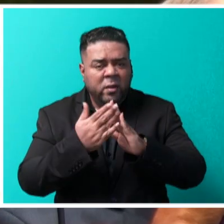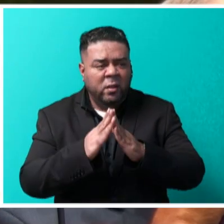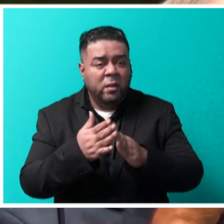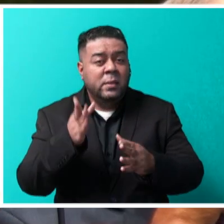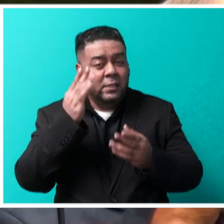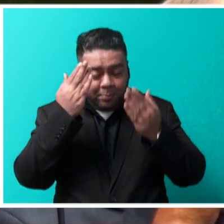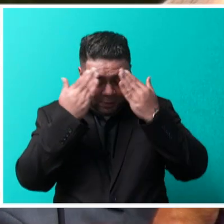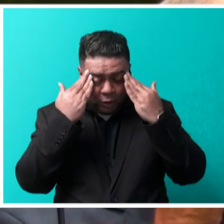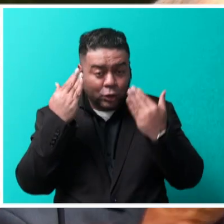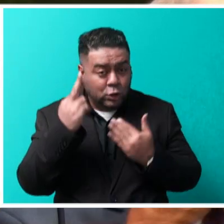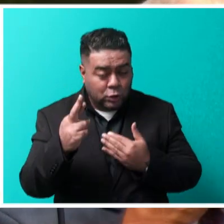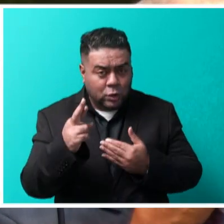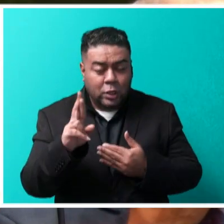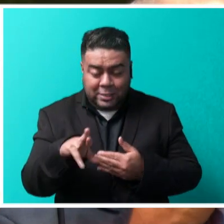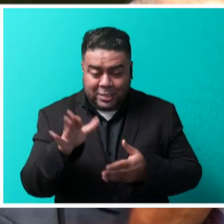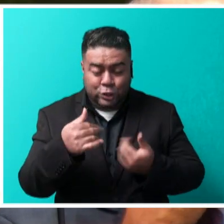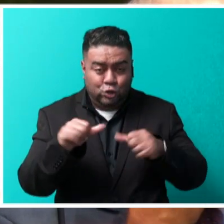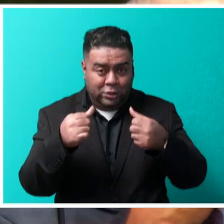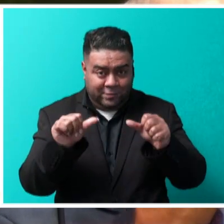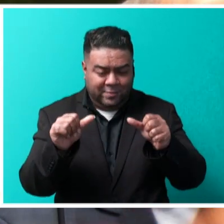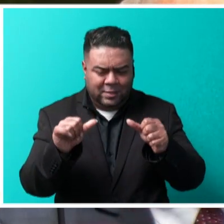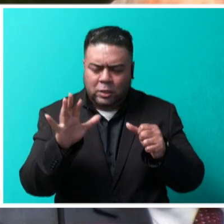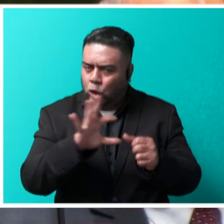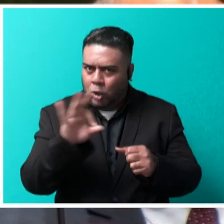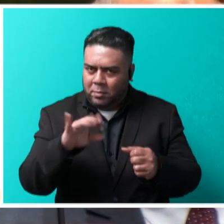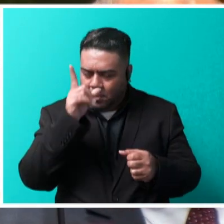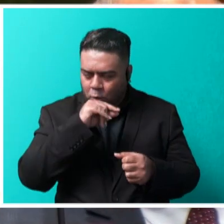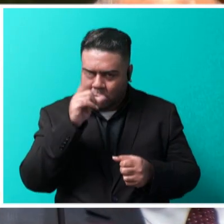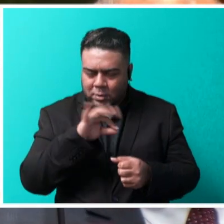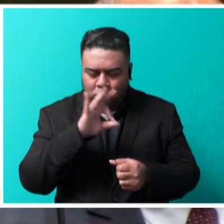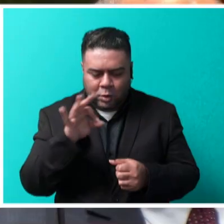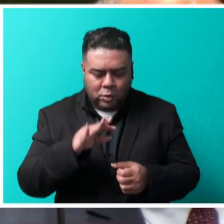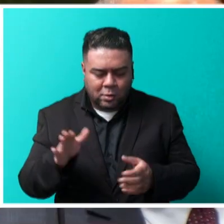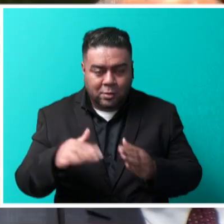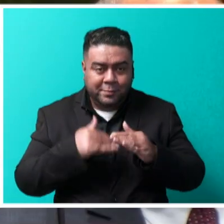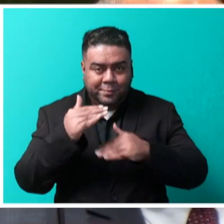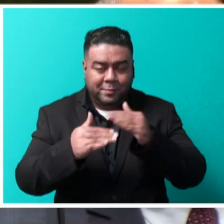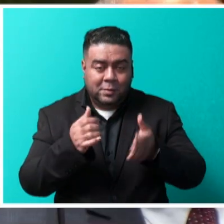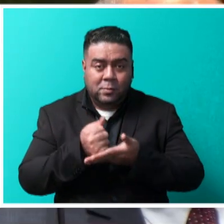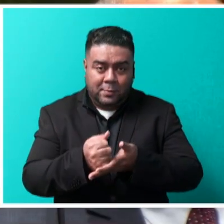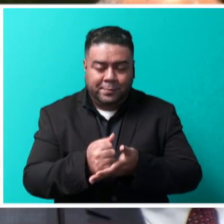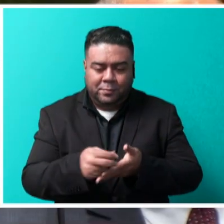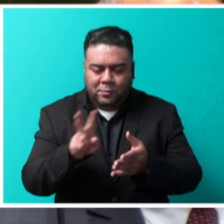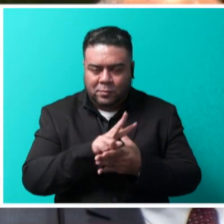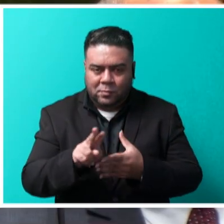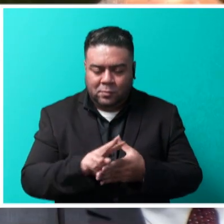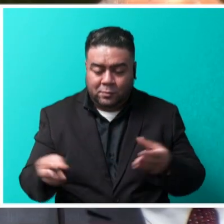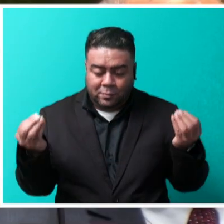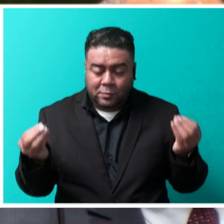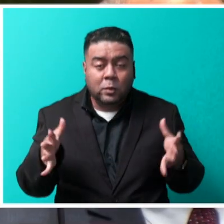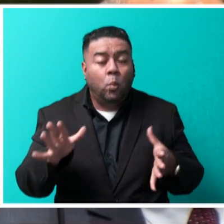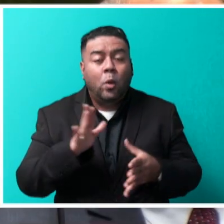Mr. Speaker, these achievements would not have been possible without the steadfast support of our valued development